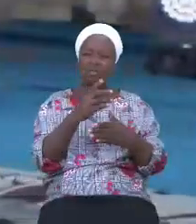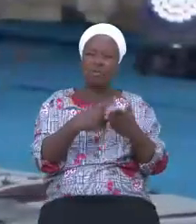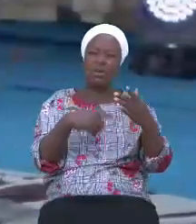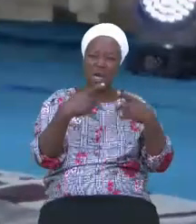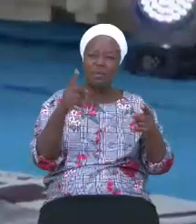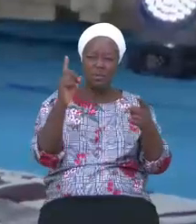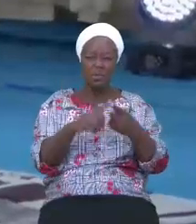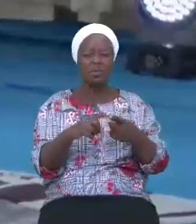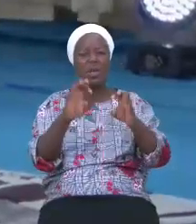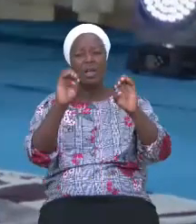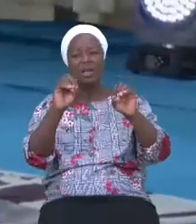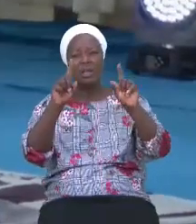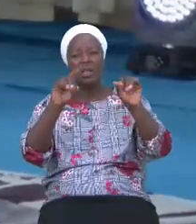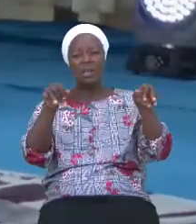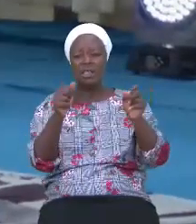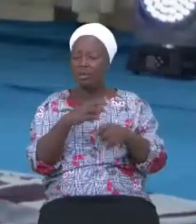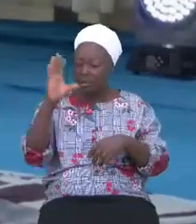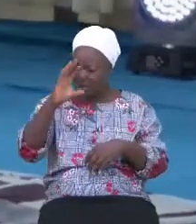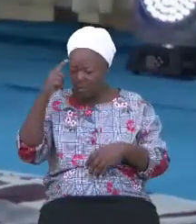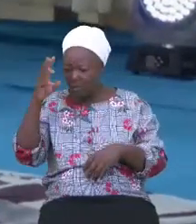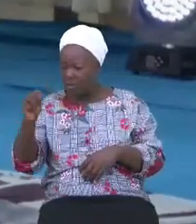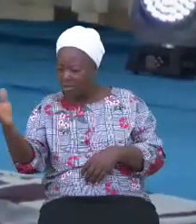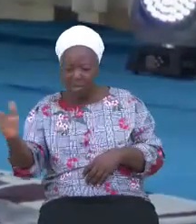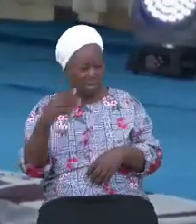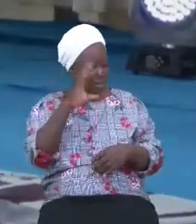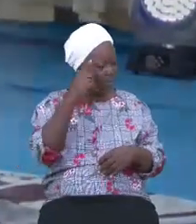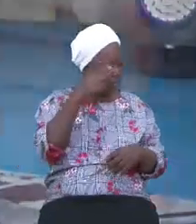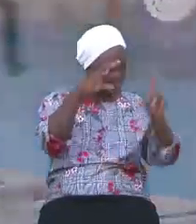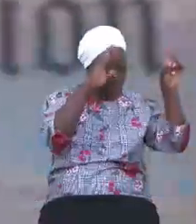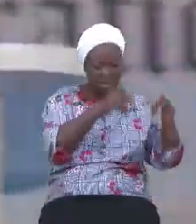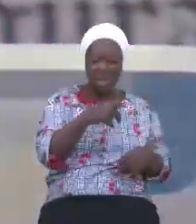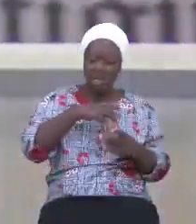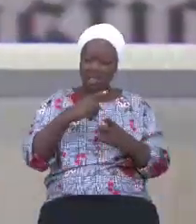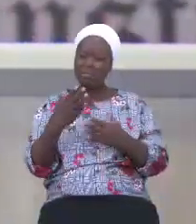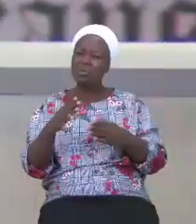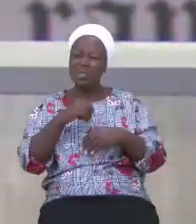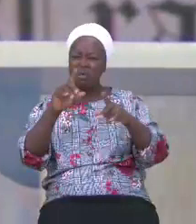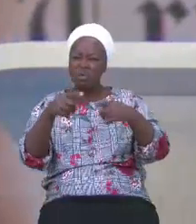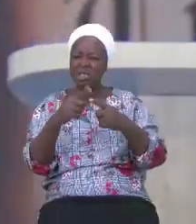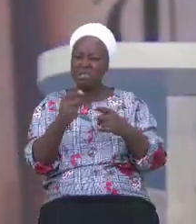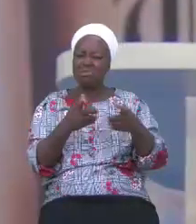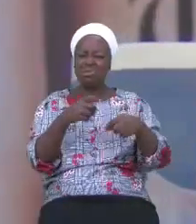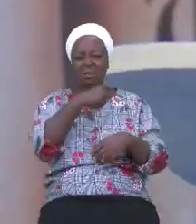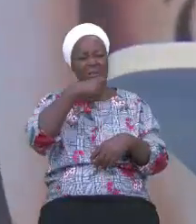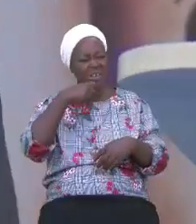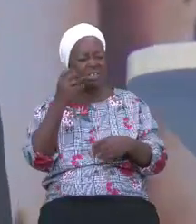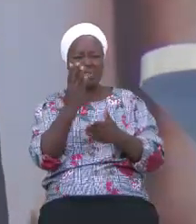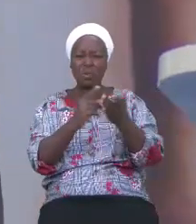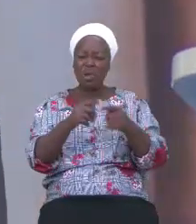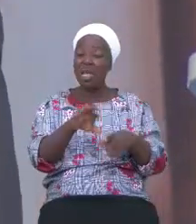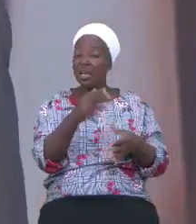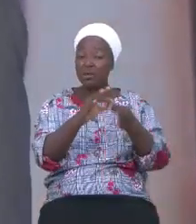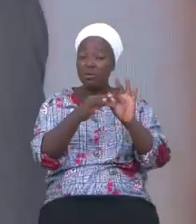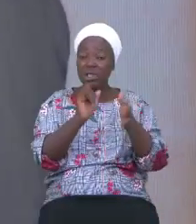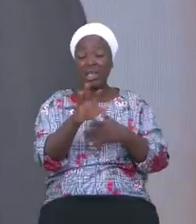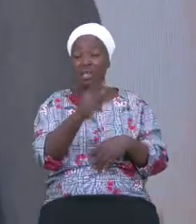was searching for him there, and was searching for him there. Maybe he's dropped in one wilderness somewhere. Any story anybody had been